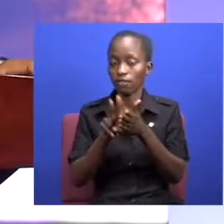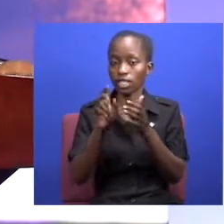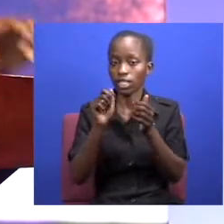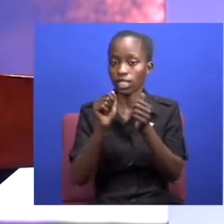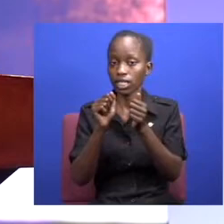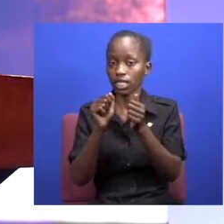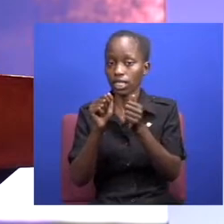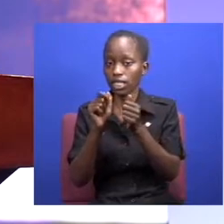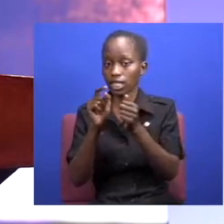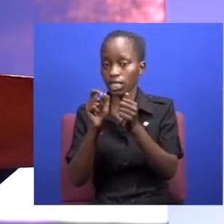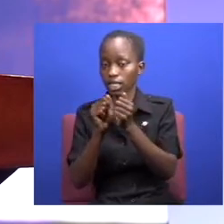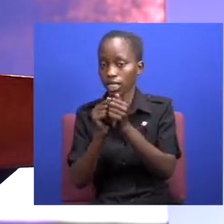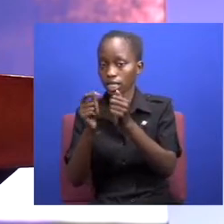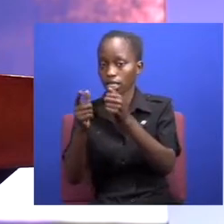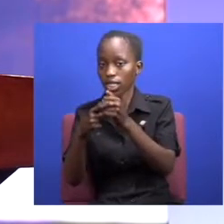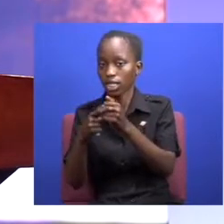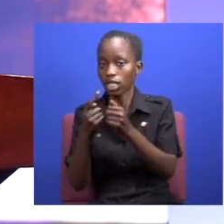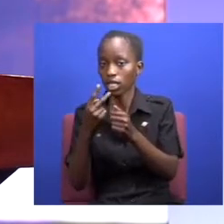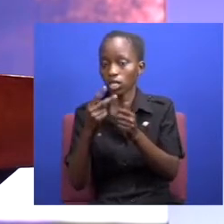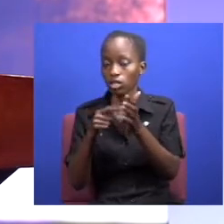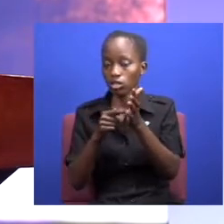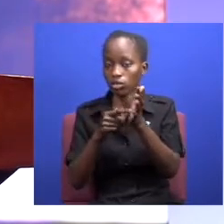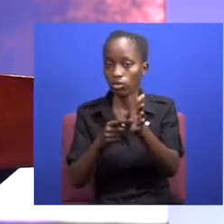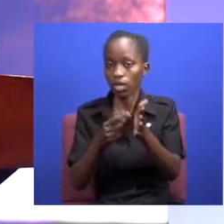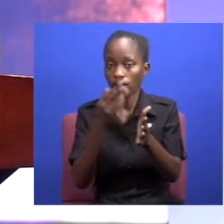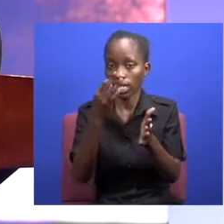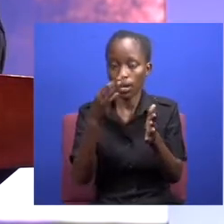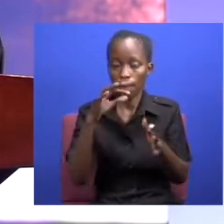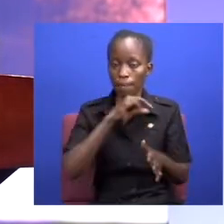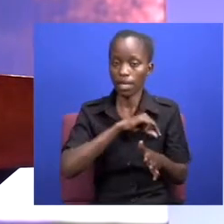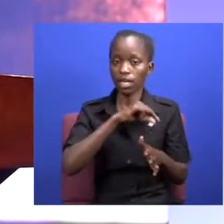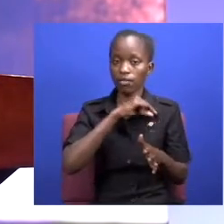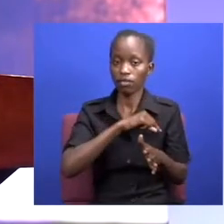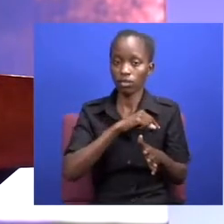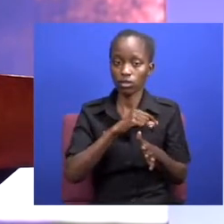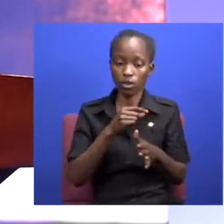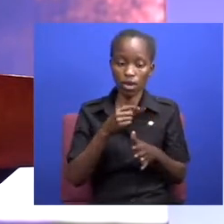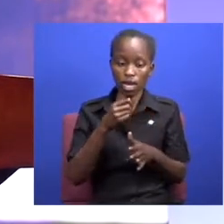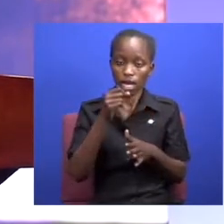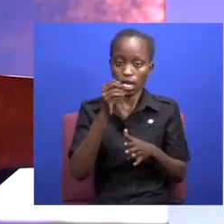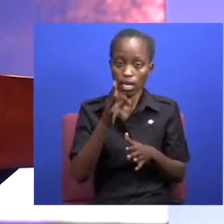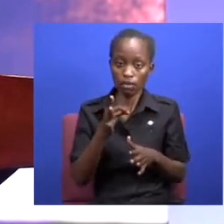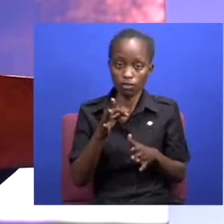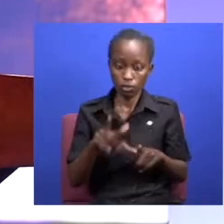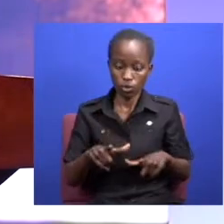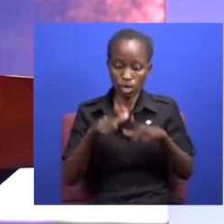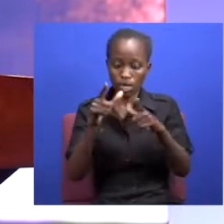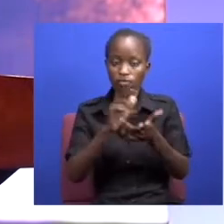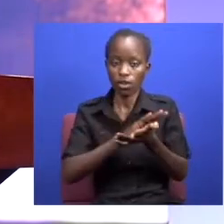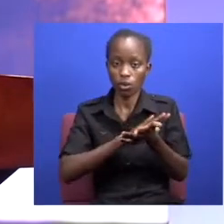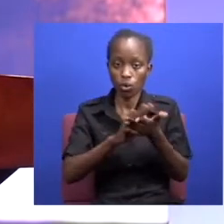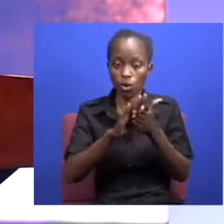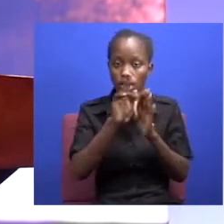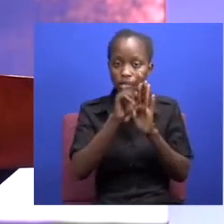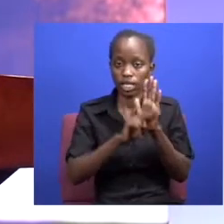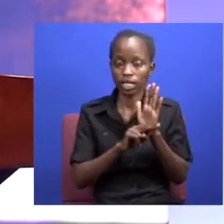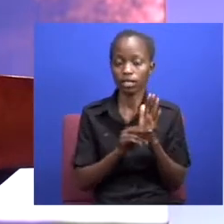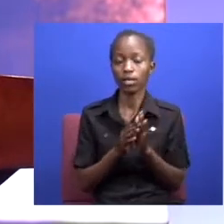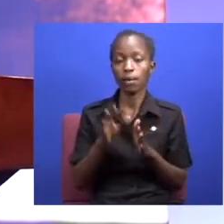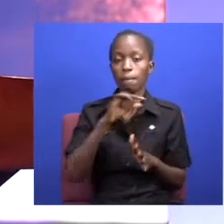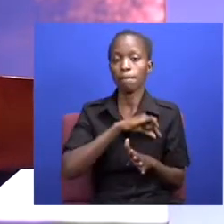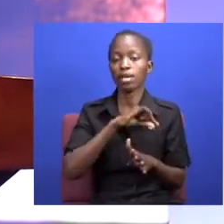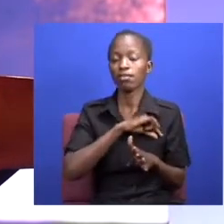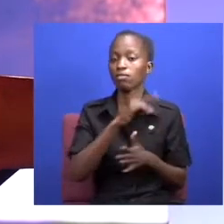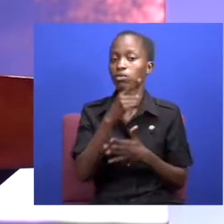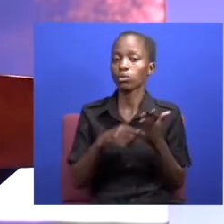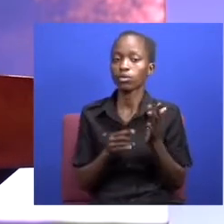benefits of the Bible towards the sanctification of you and I as believers. And these are the